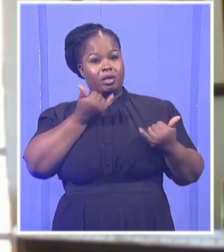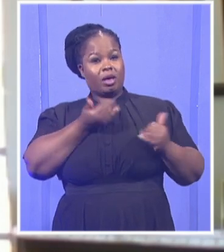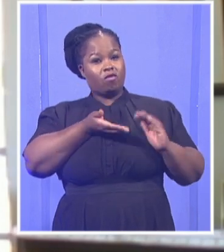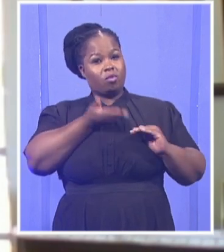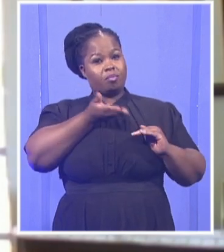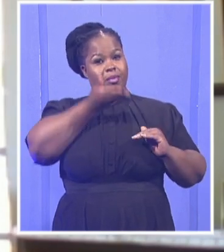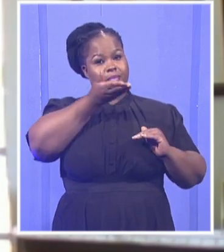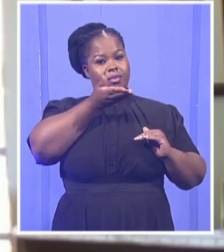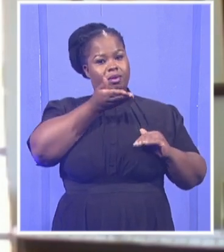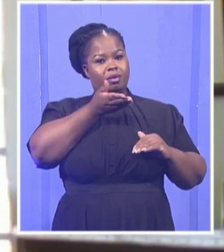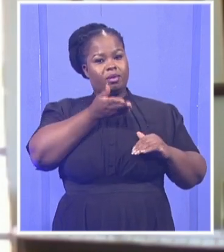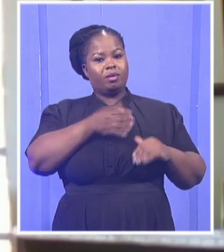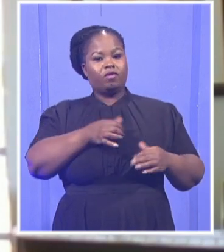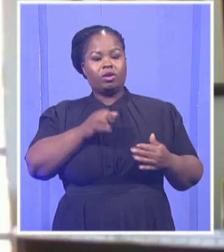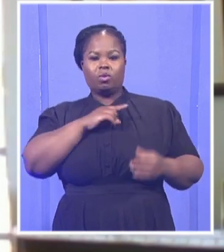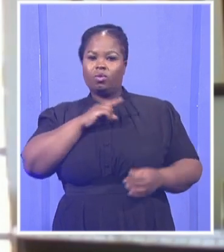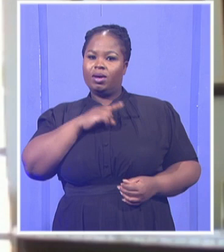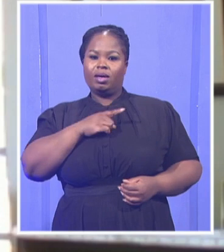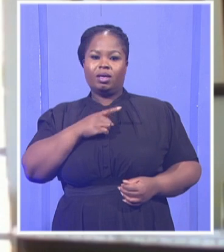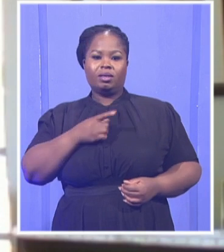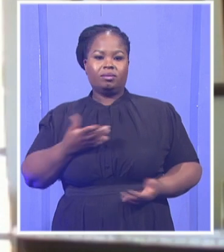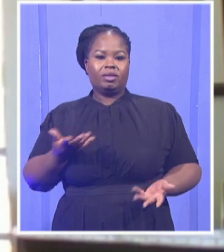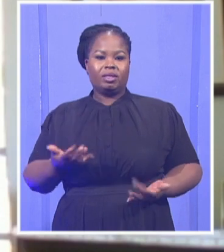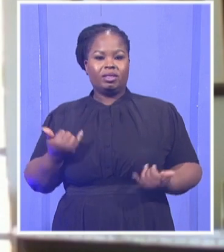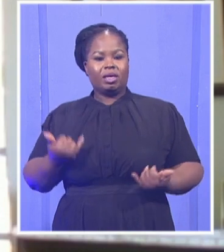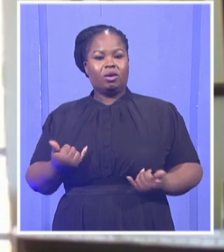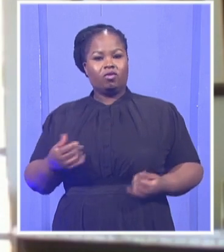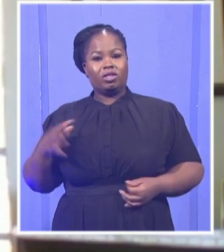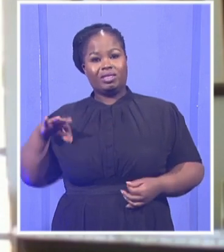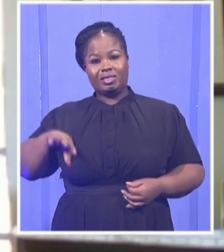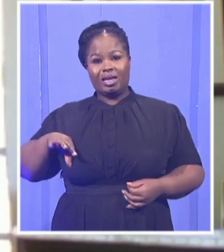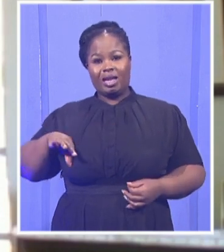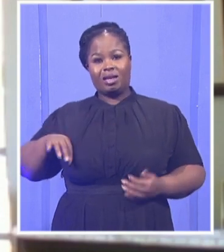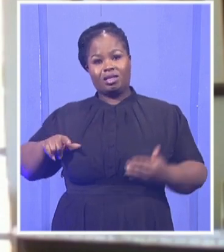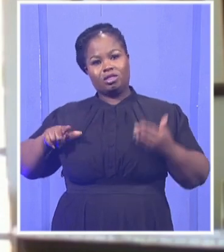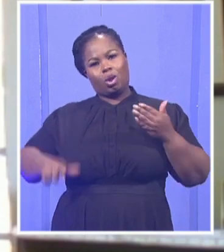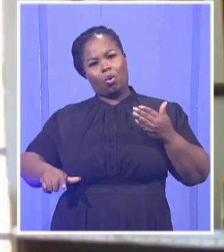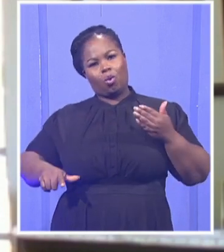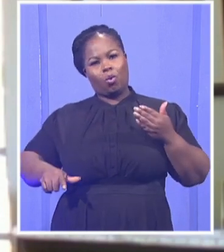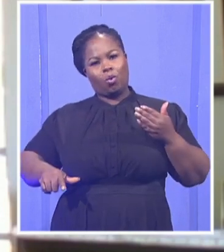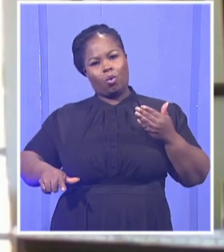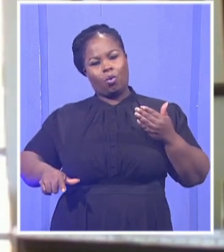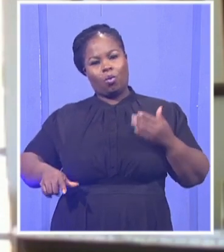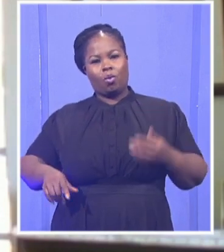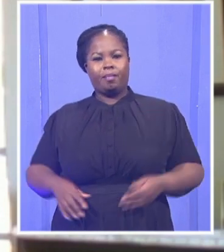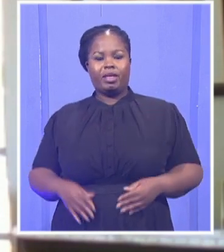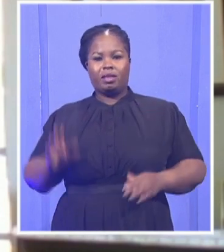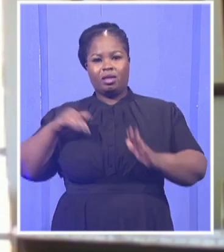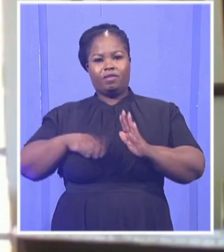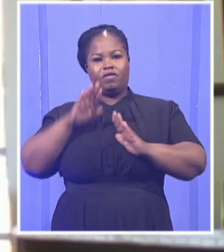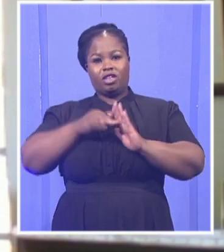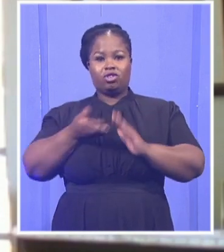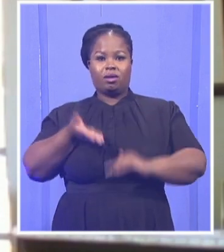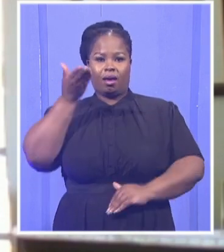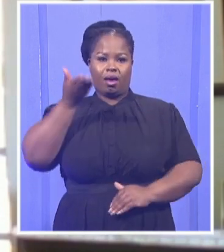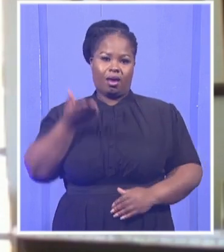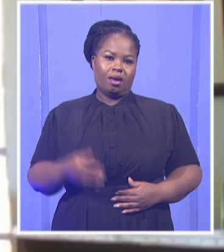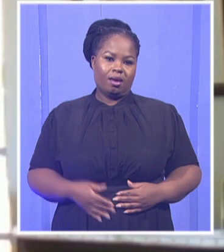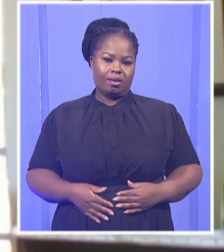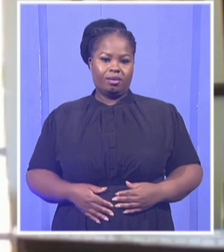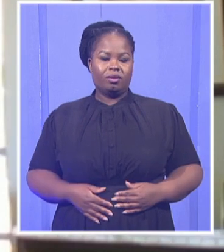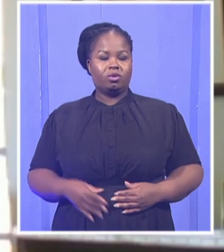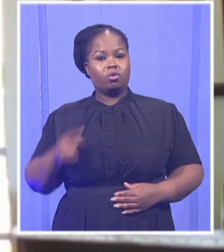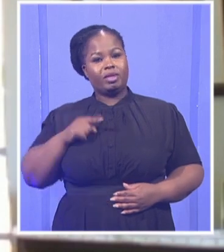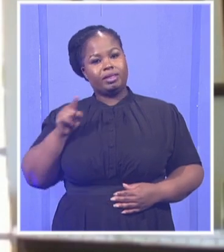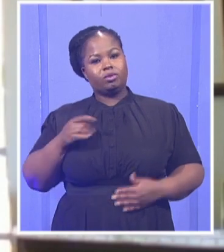up for the fact that their disposable income is not keeping pace with inflation. In the short term, this is